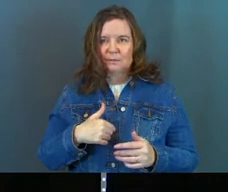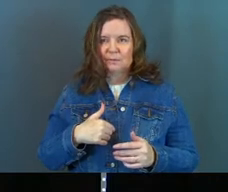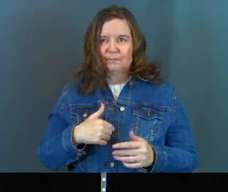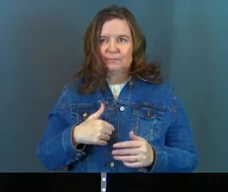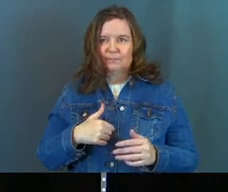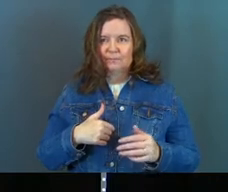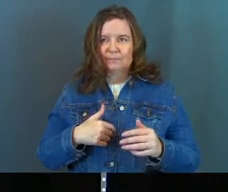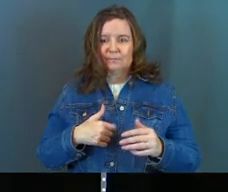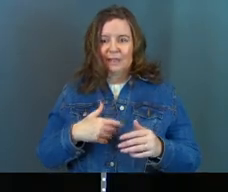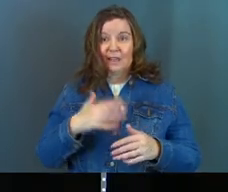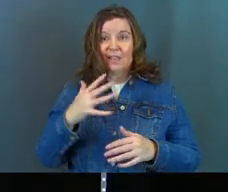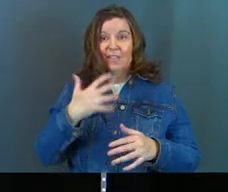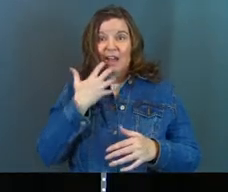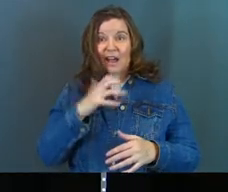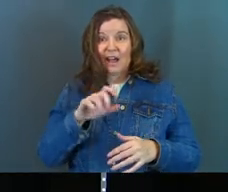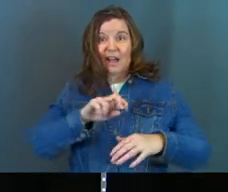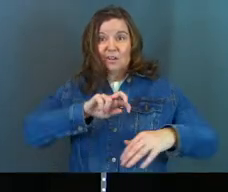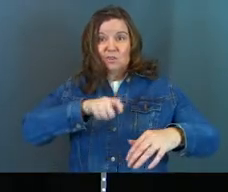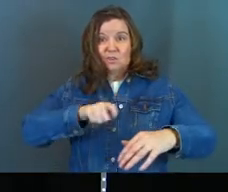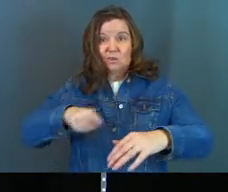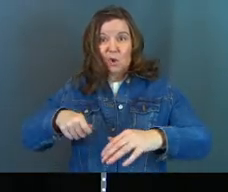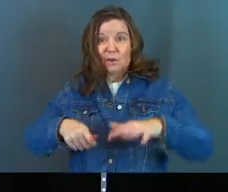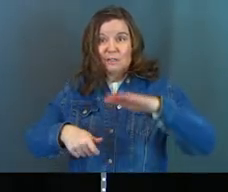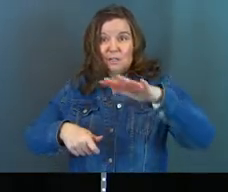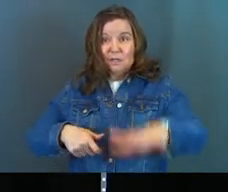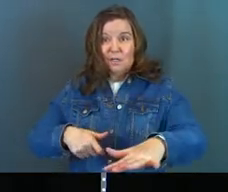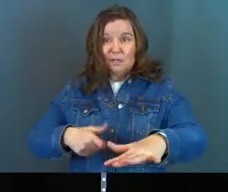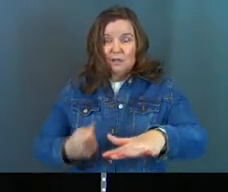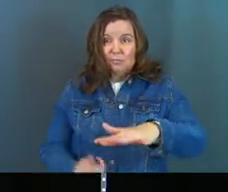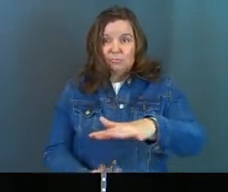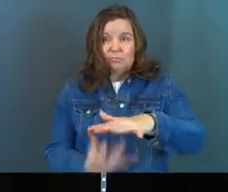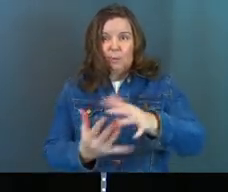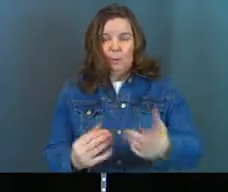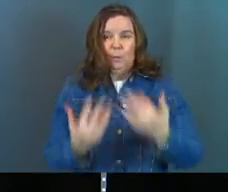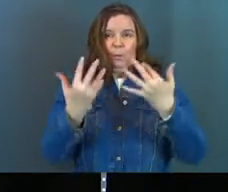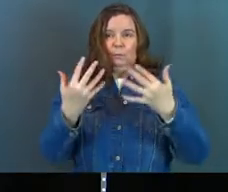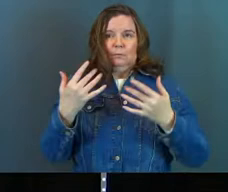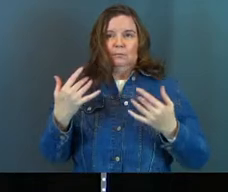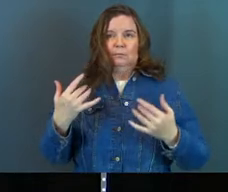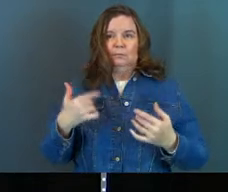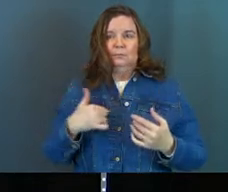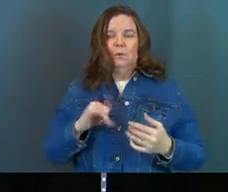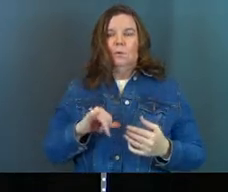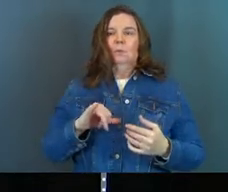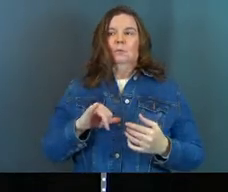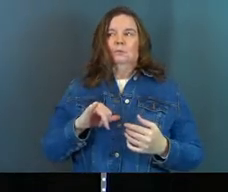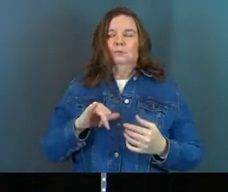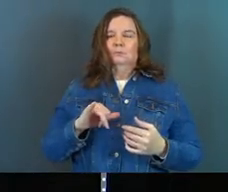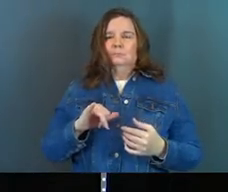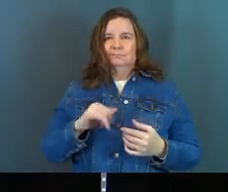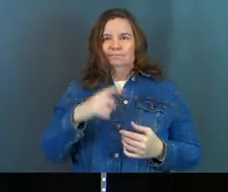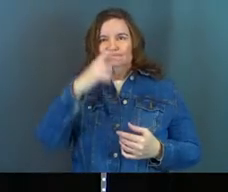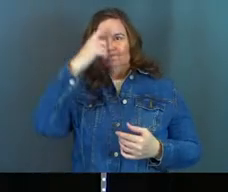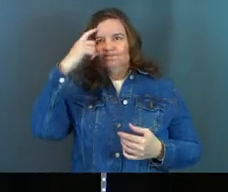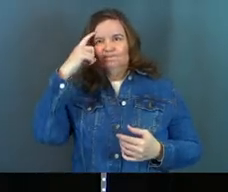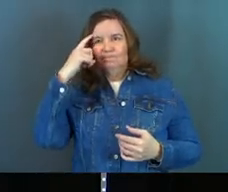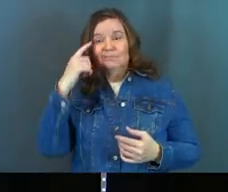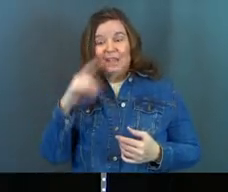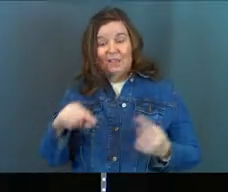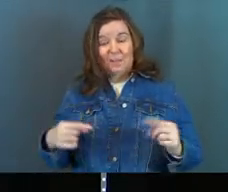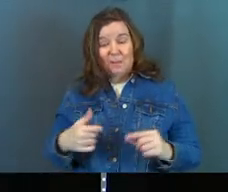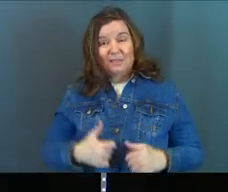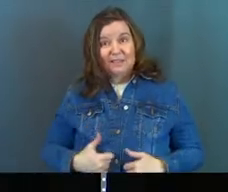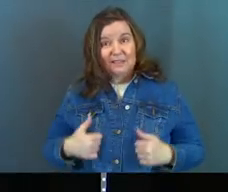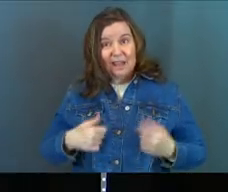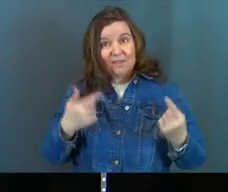poor hand on every hot stove just to find out that it burns. And it's like, you know, there's pain in